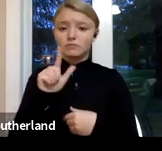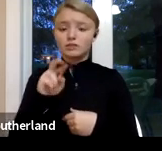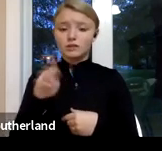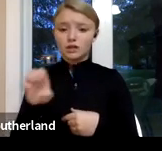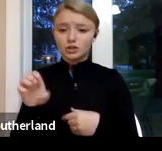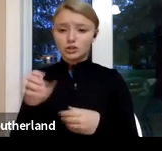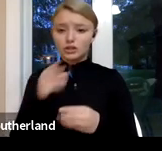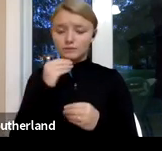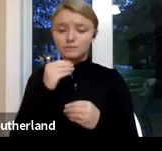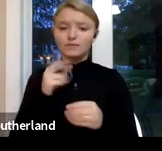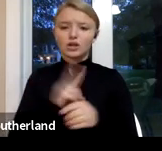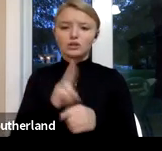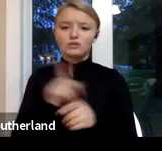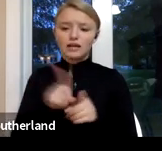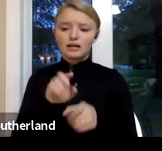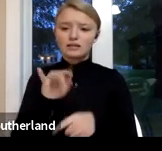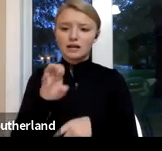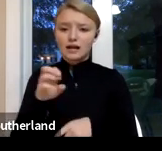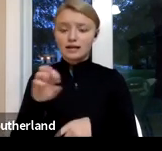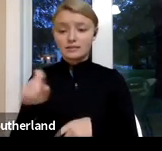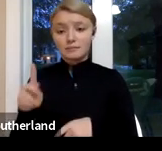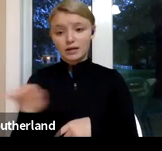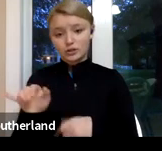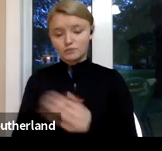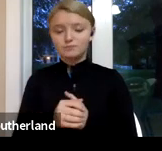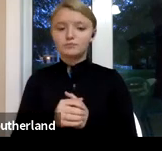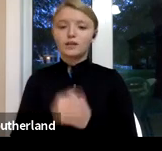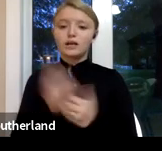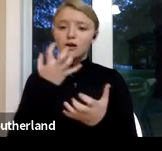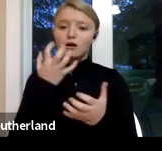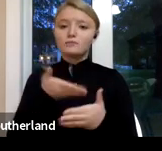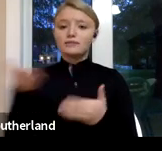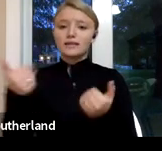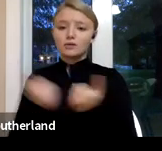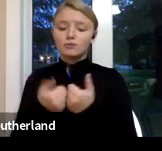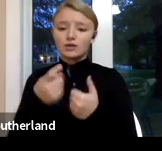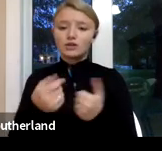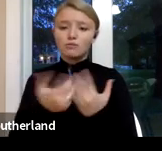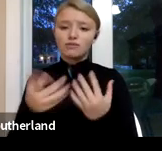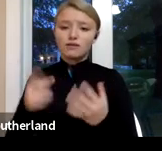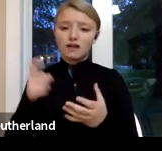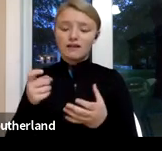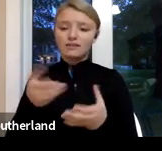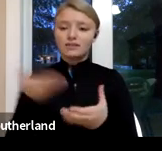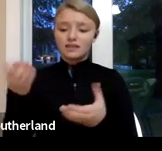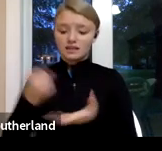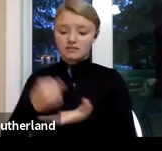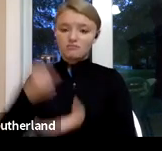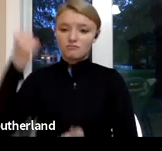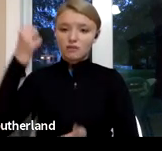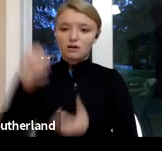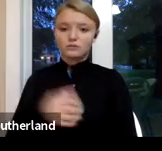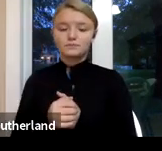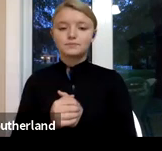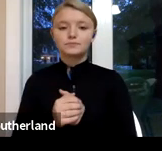So, but it's awesome to be able to take your Ningxia with you without having to transport it in a bottle. So when I